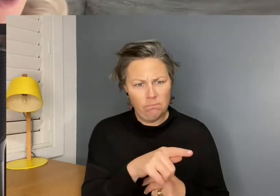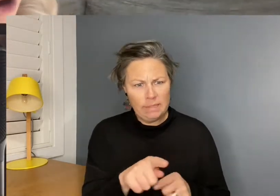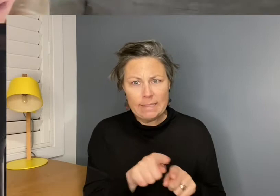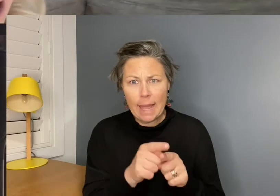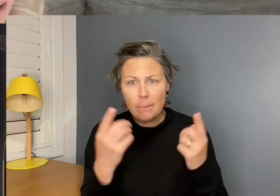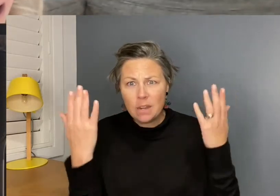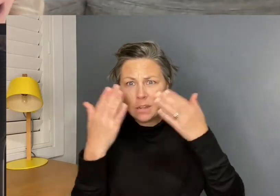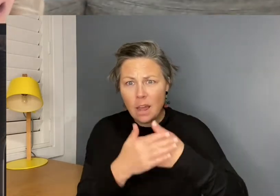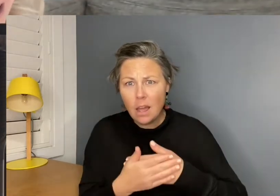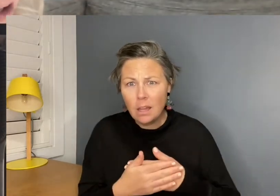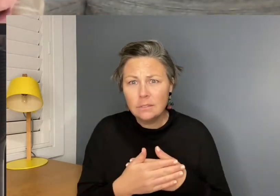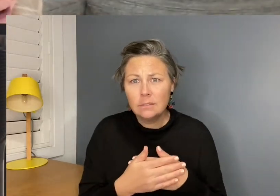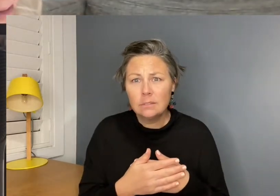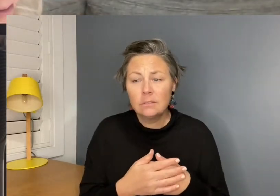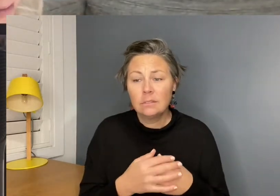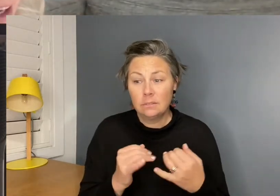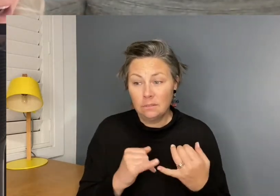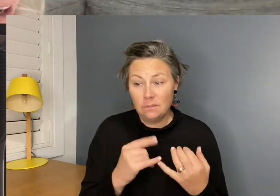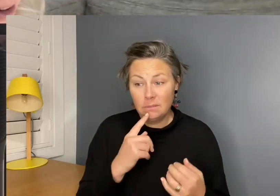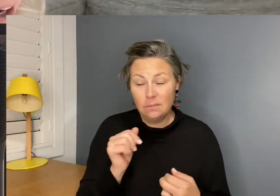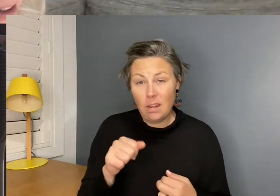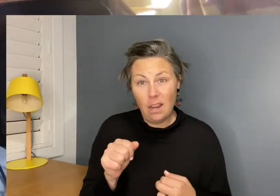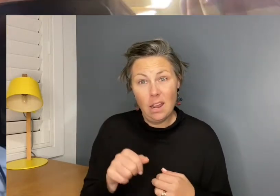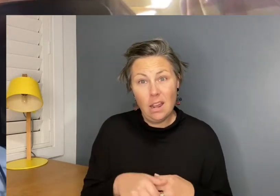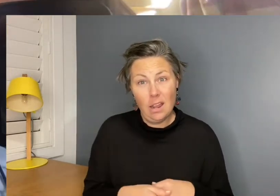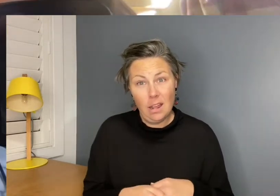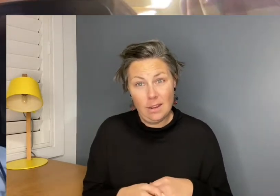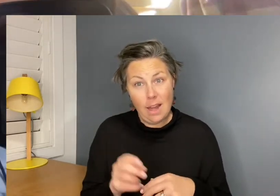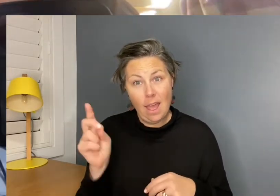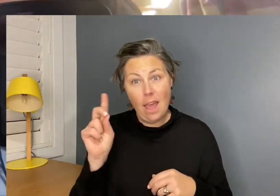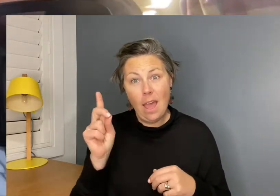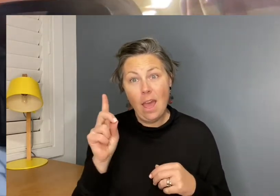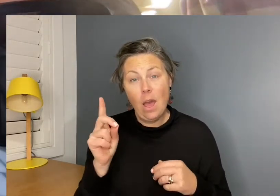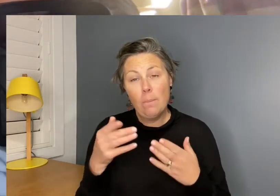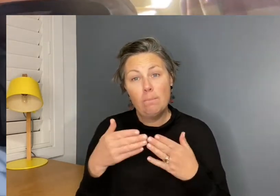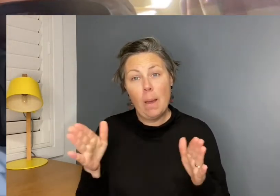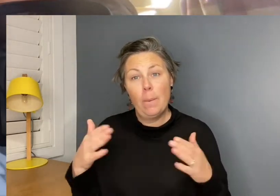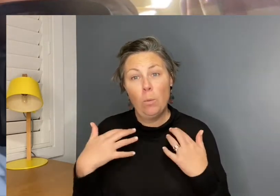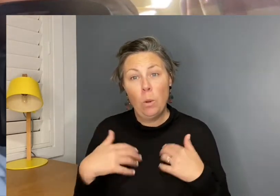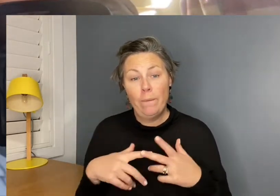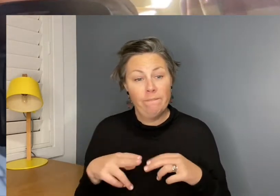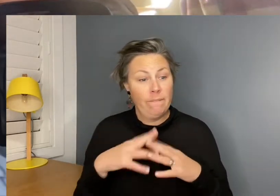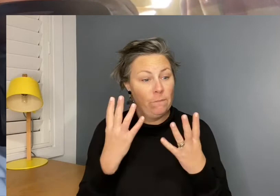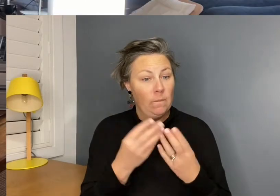then you were home pretty quickly. Like you were home that night, right? Yeah, this is part of the